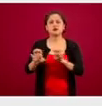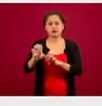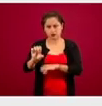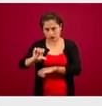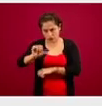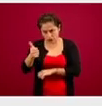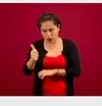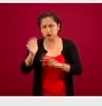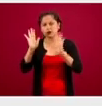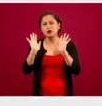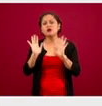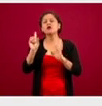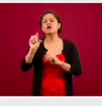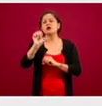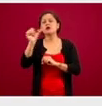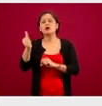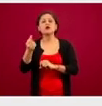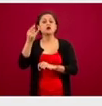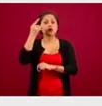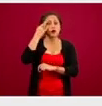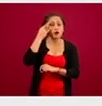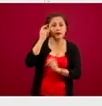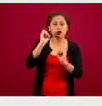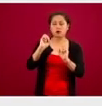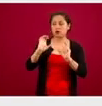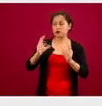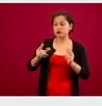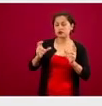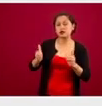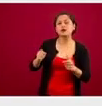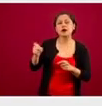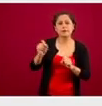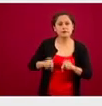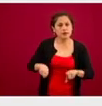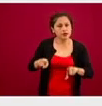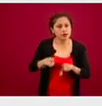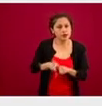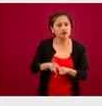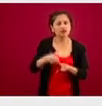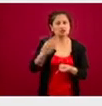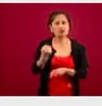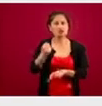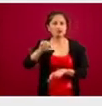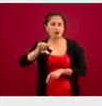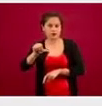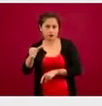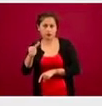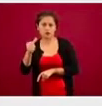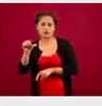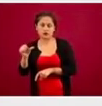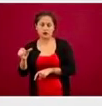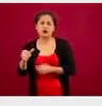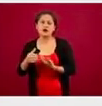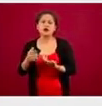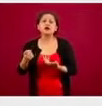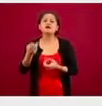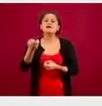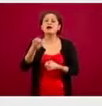then you should dial 911. Also Campeche, you should dial 911.